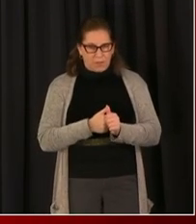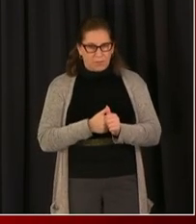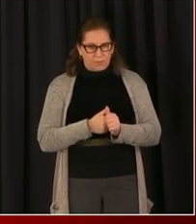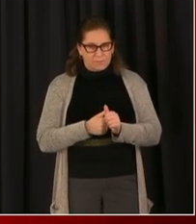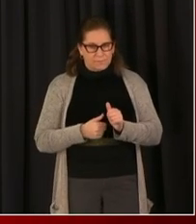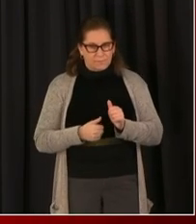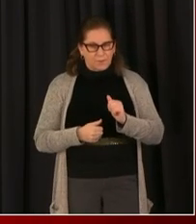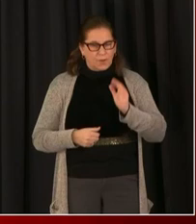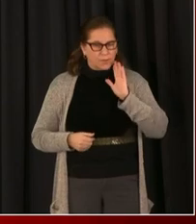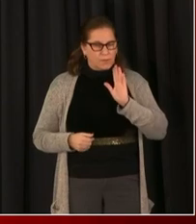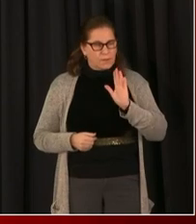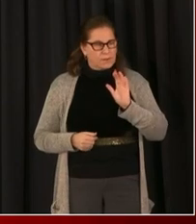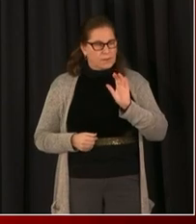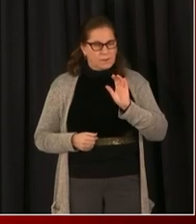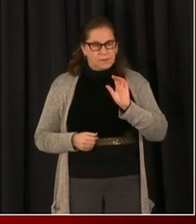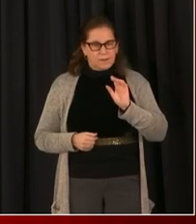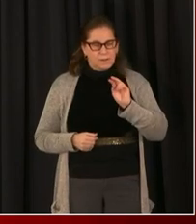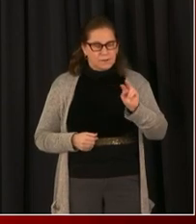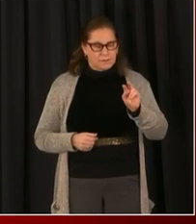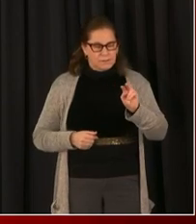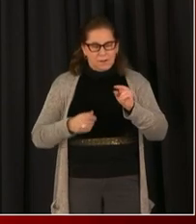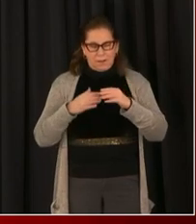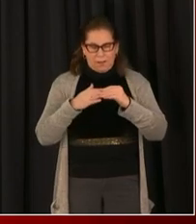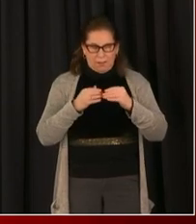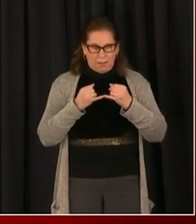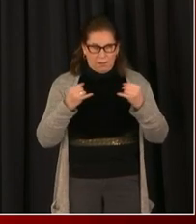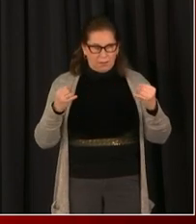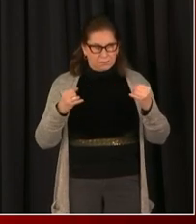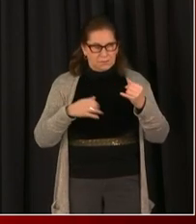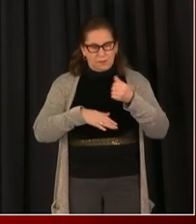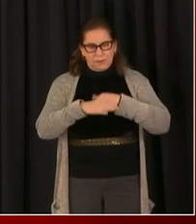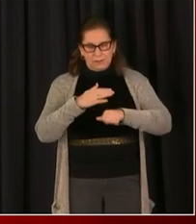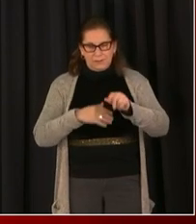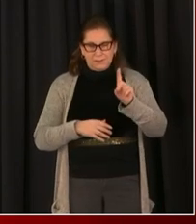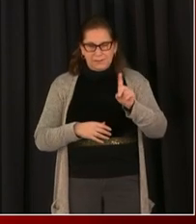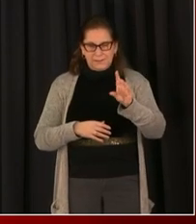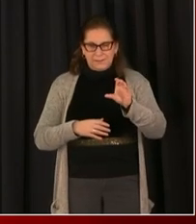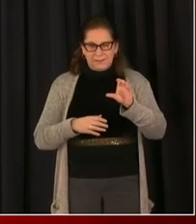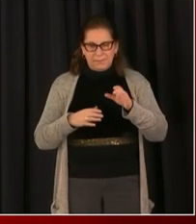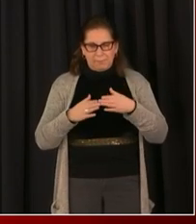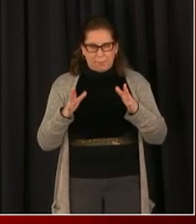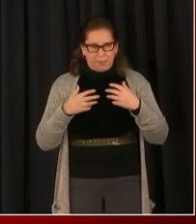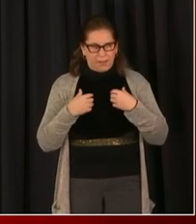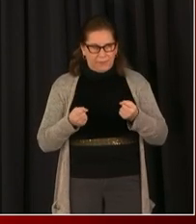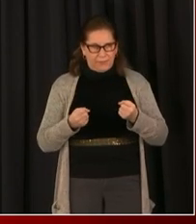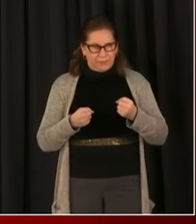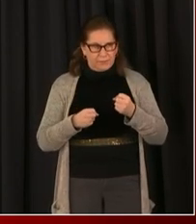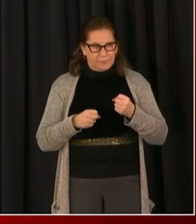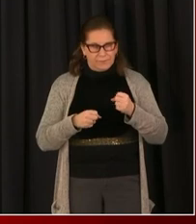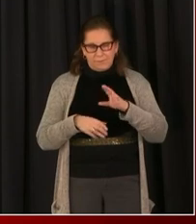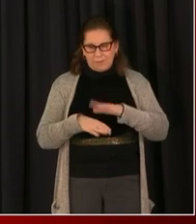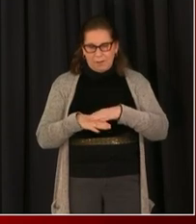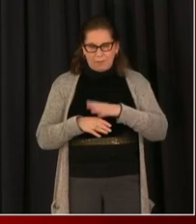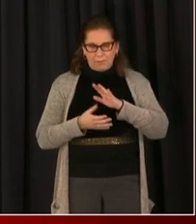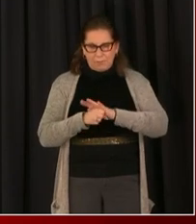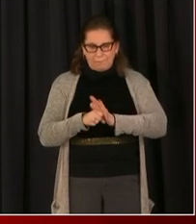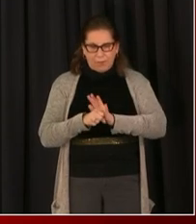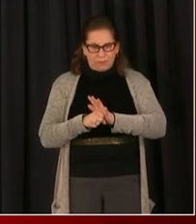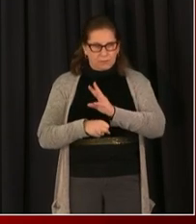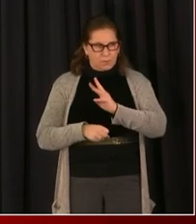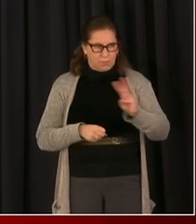if we need to update it. Definitely. And one more question, looking ahead to January, I know that the DC